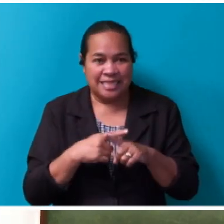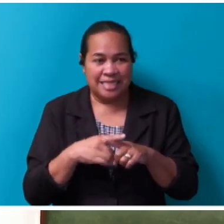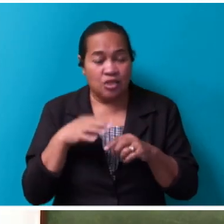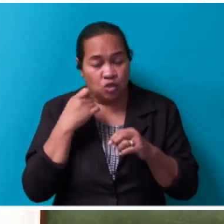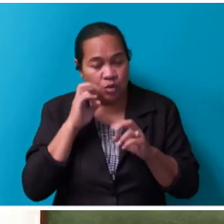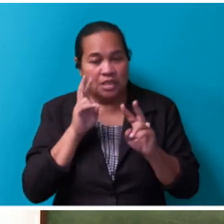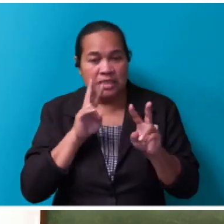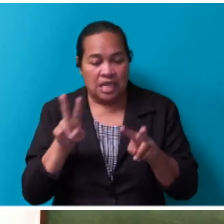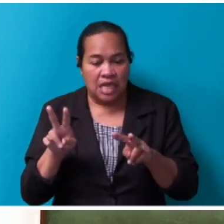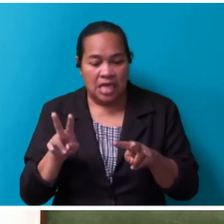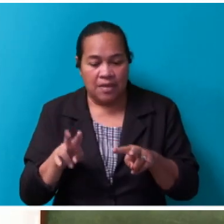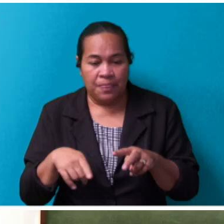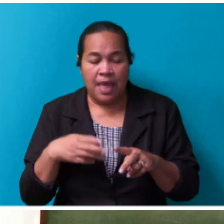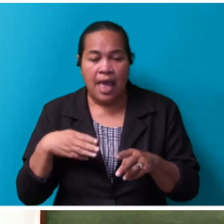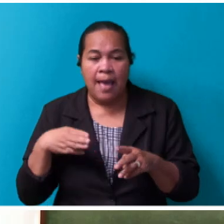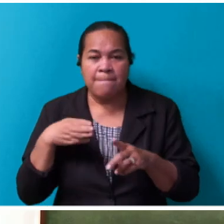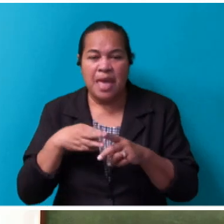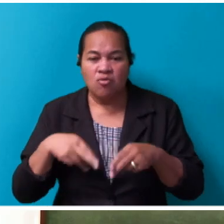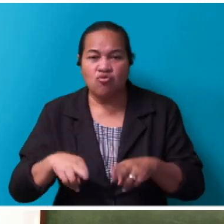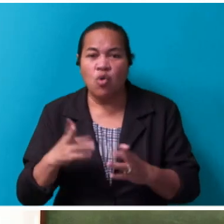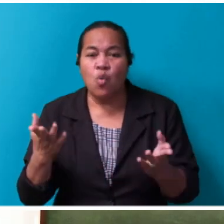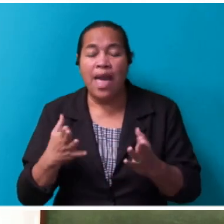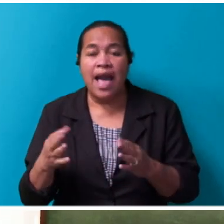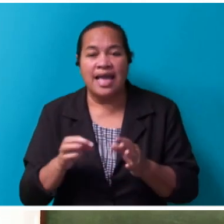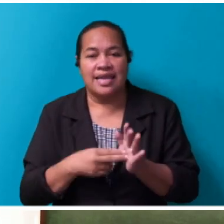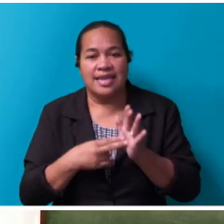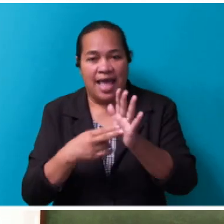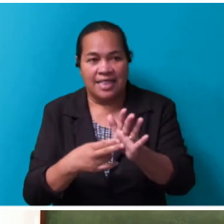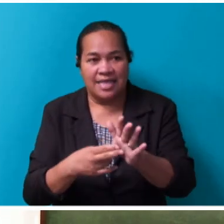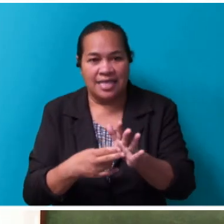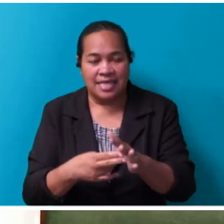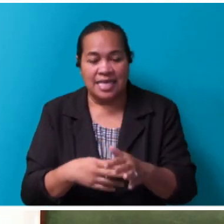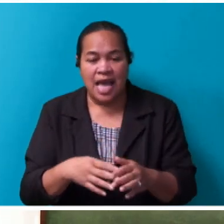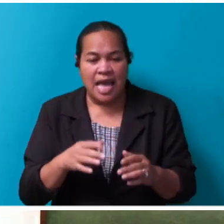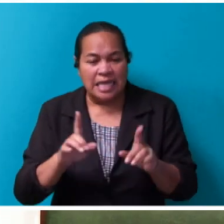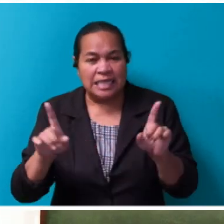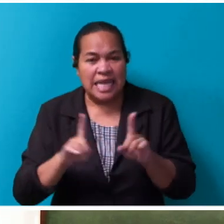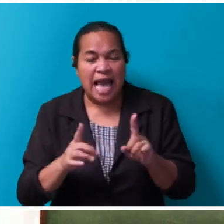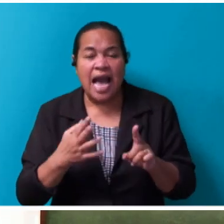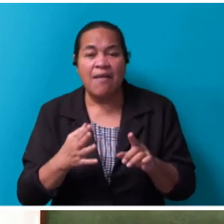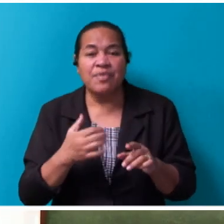on the main road in Matinta when you pass Hungry Jack's on your right.